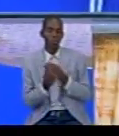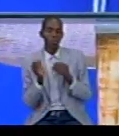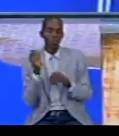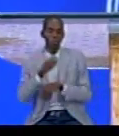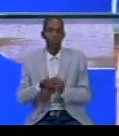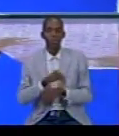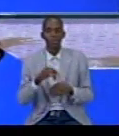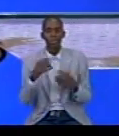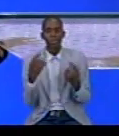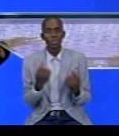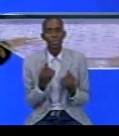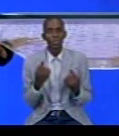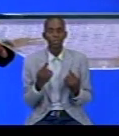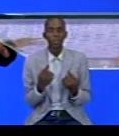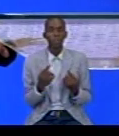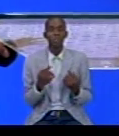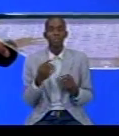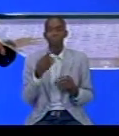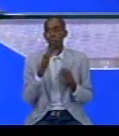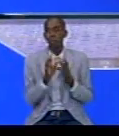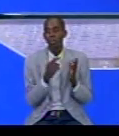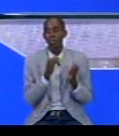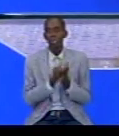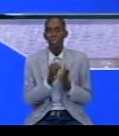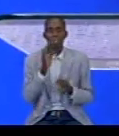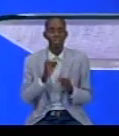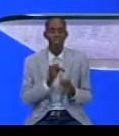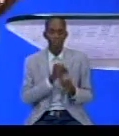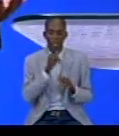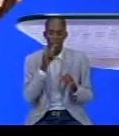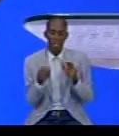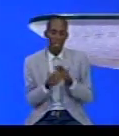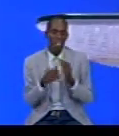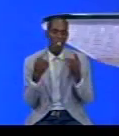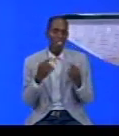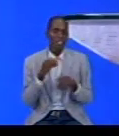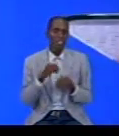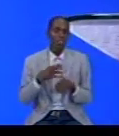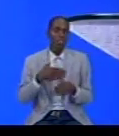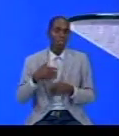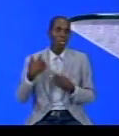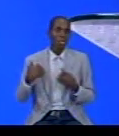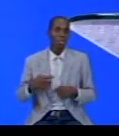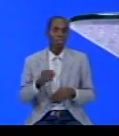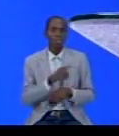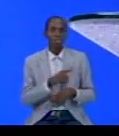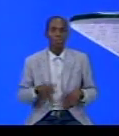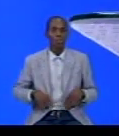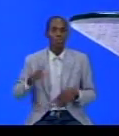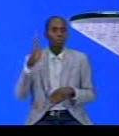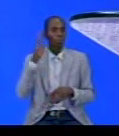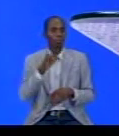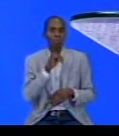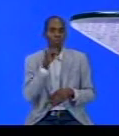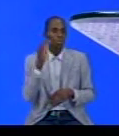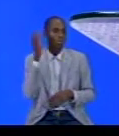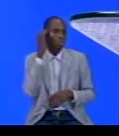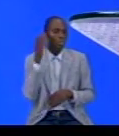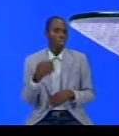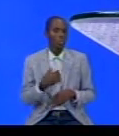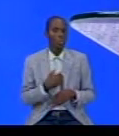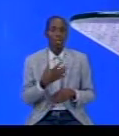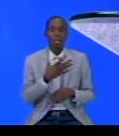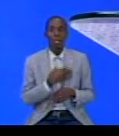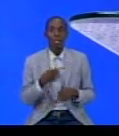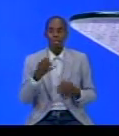in my heart, the Lord will not hear me. You want to have a prayer partner that have the same mind, the same experience, the